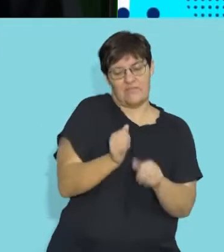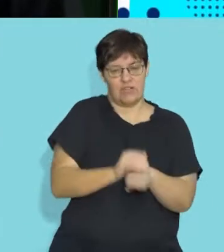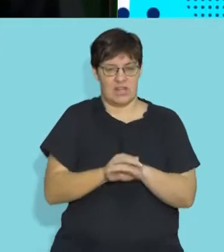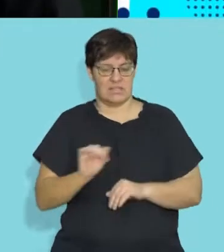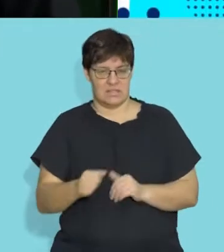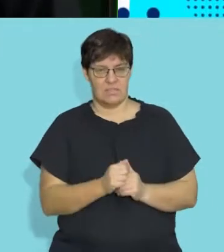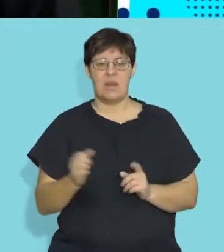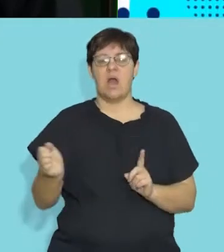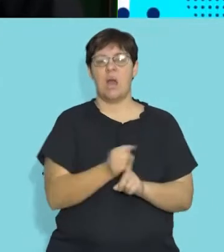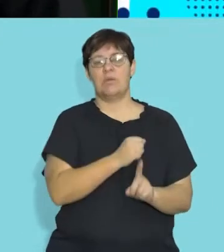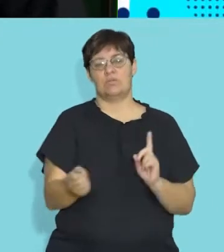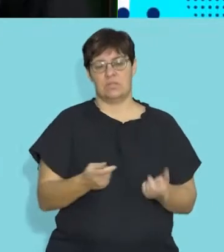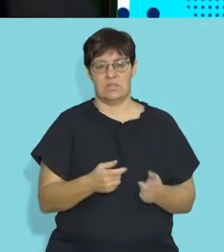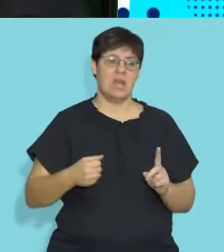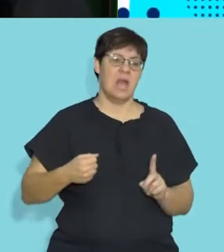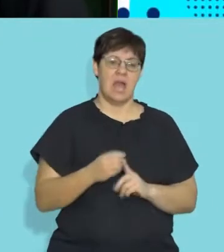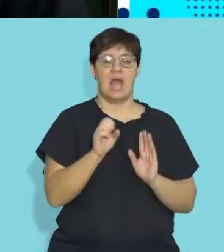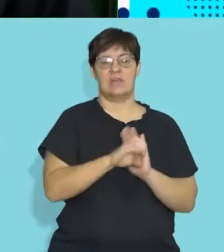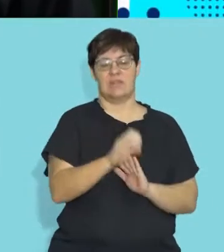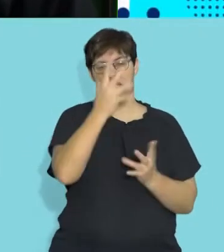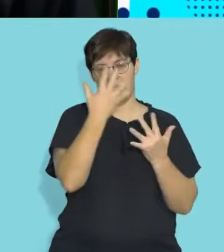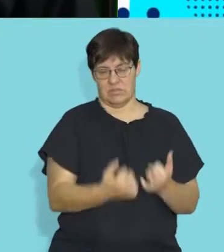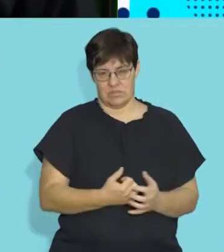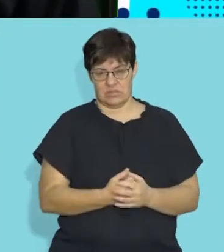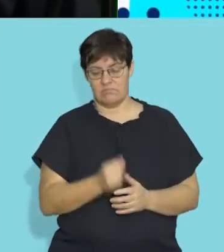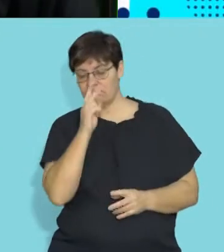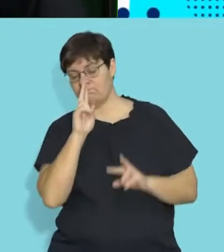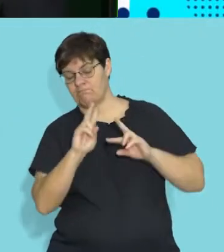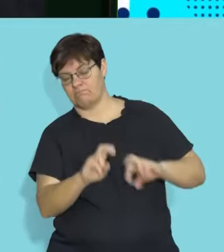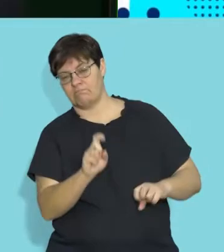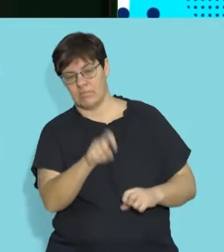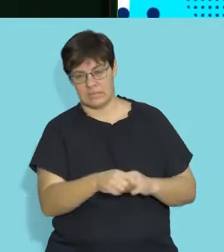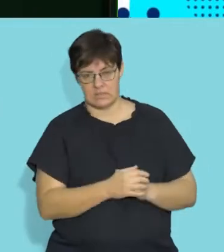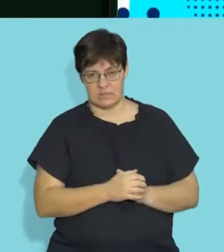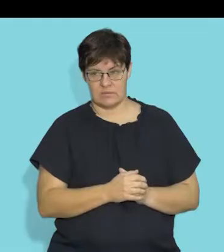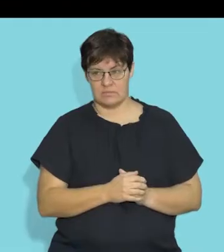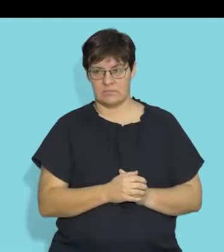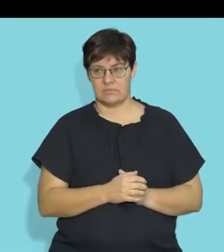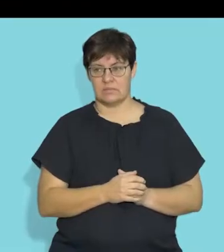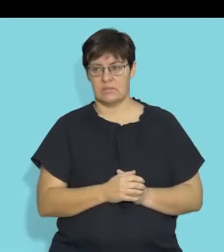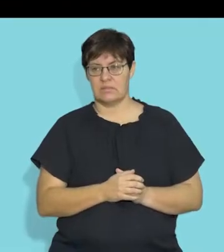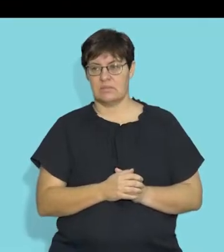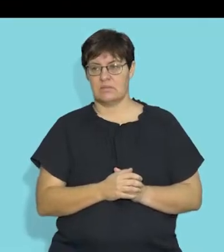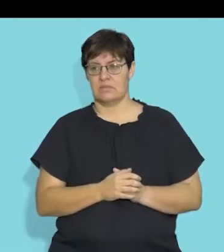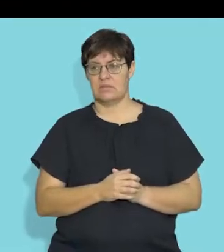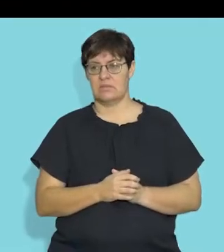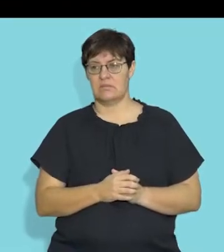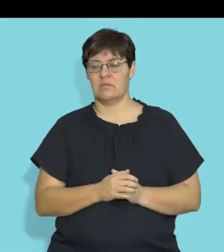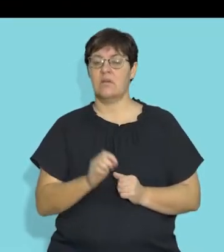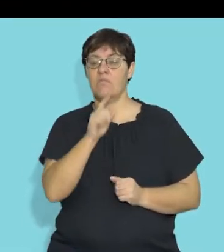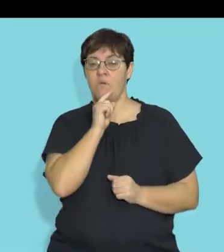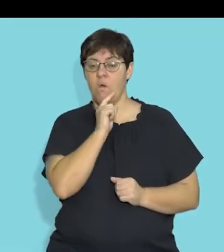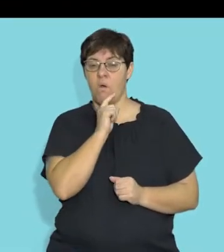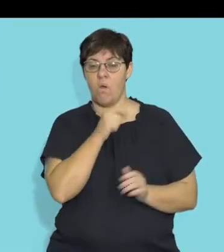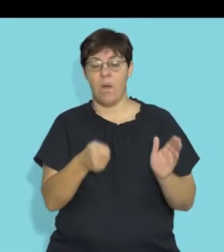abuse of the advertising budget. It needs to be investigated. Also, extend your market.